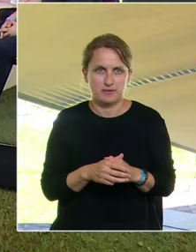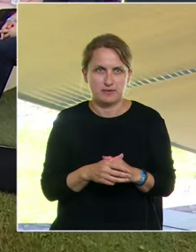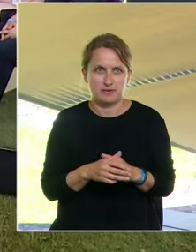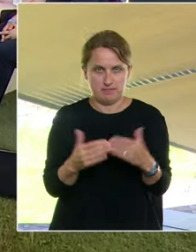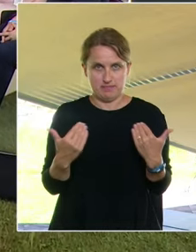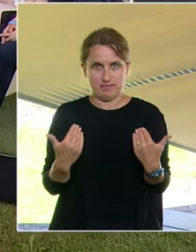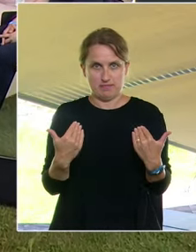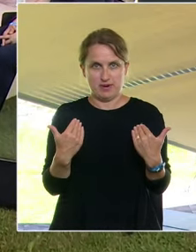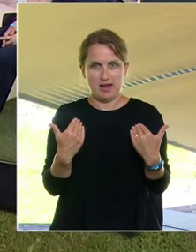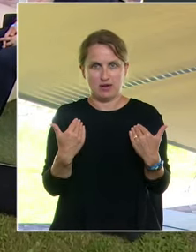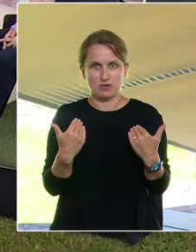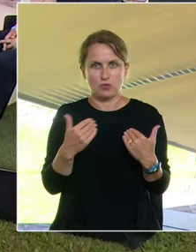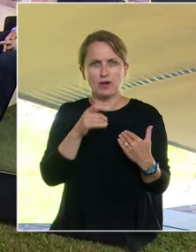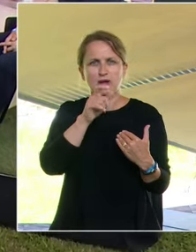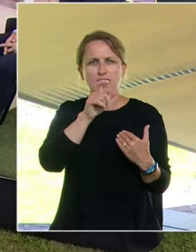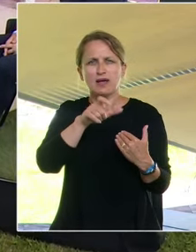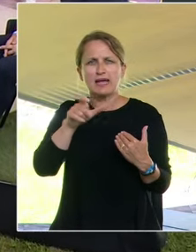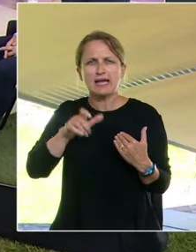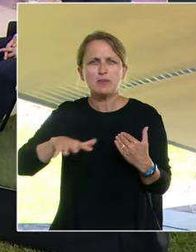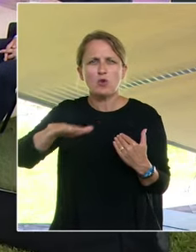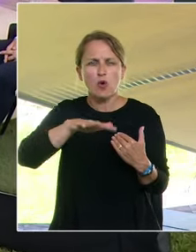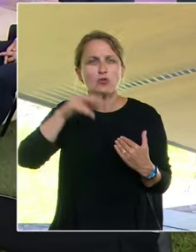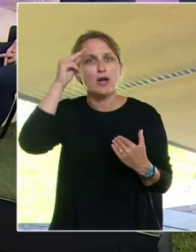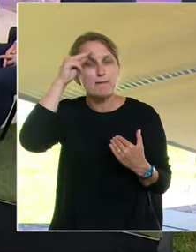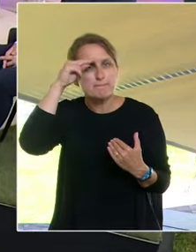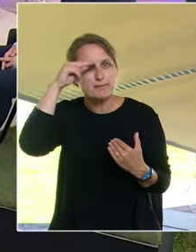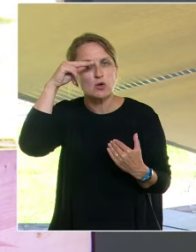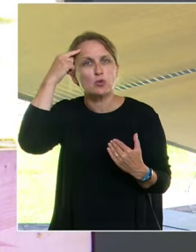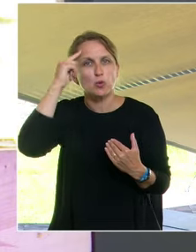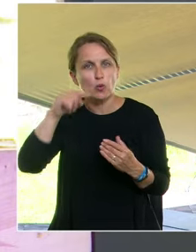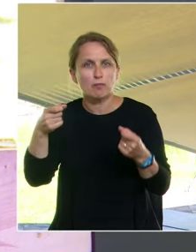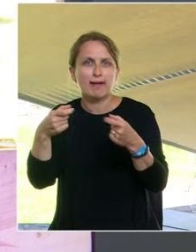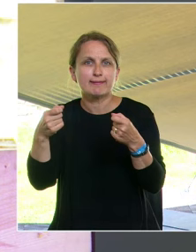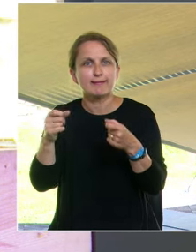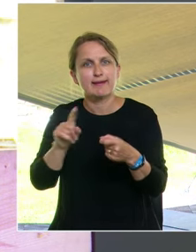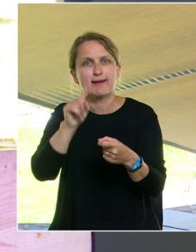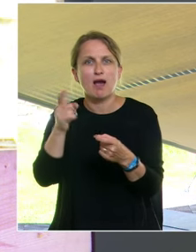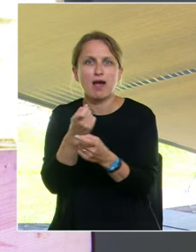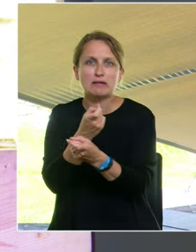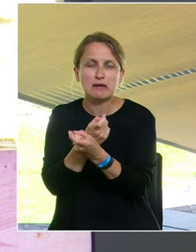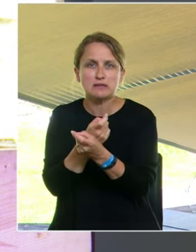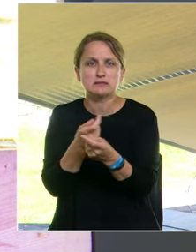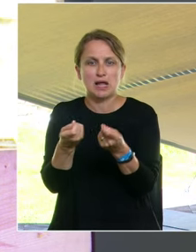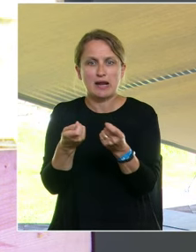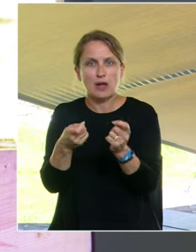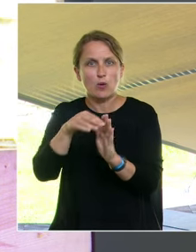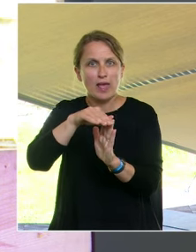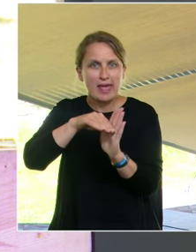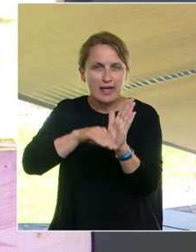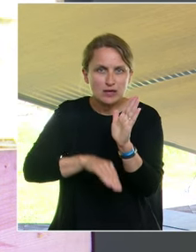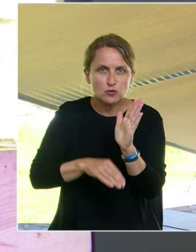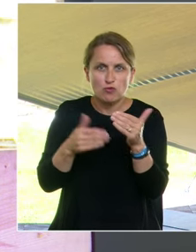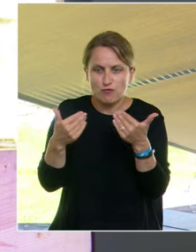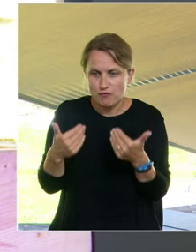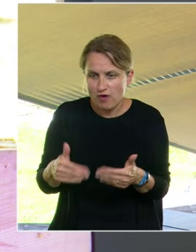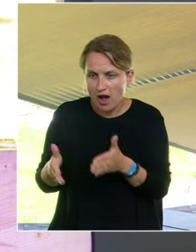humankind, societies have learned to know all the kind of risks and troubles, and have learned to regulate those things, and especially now